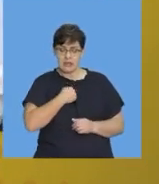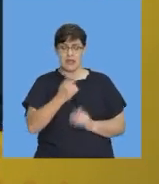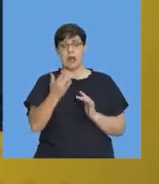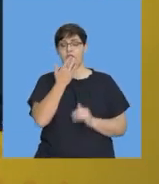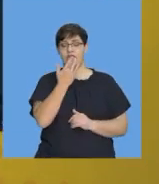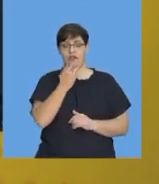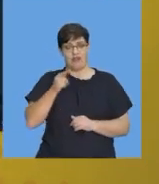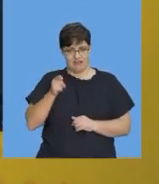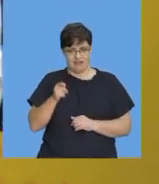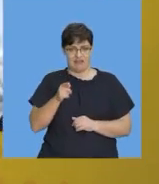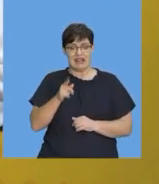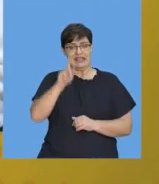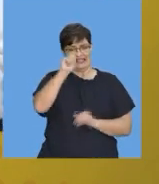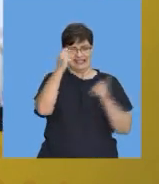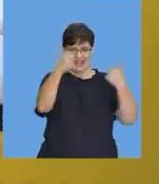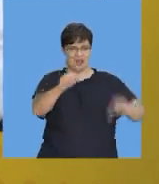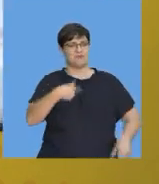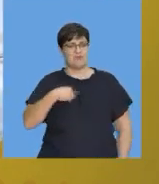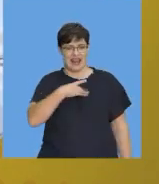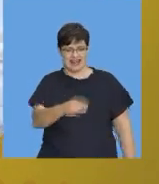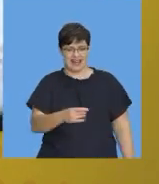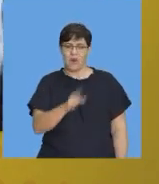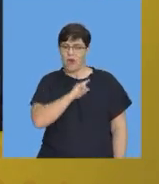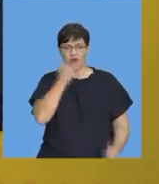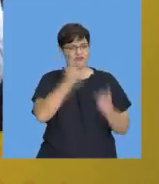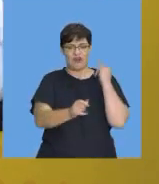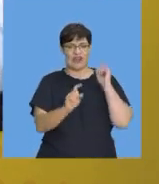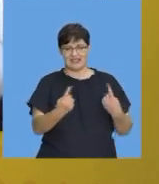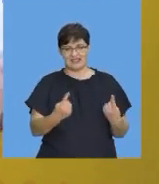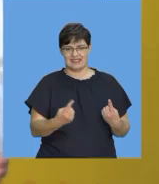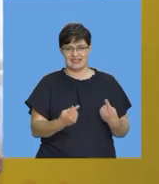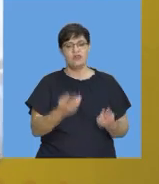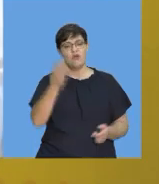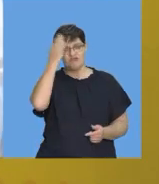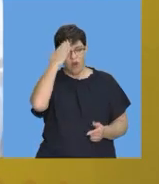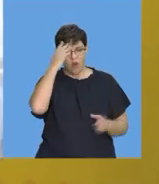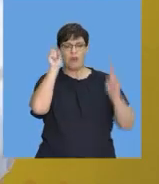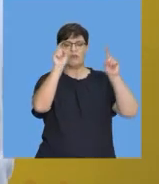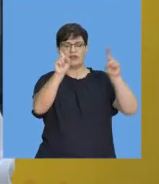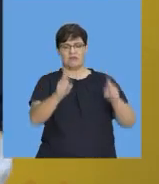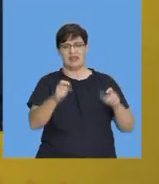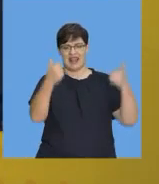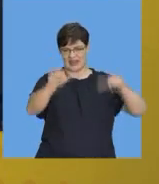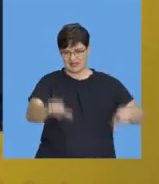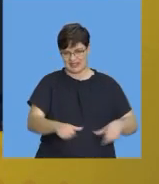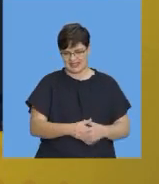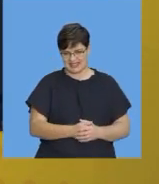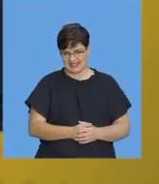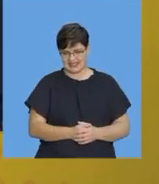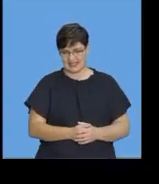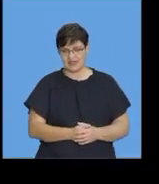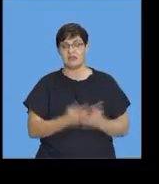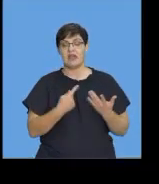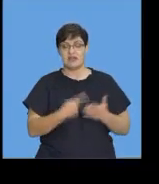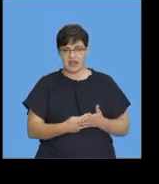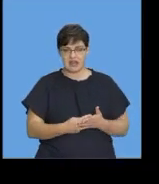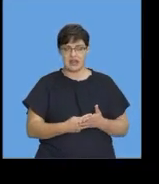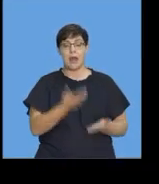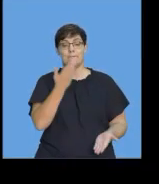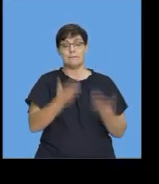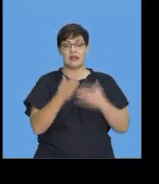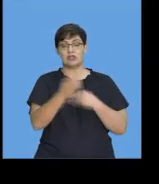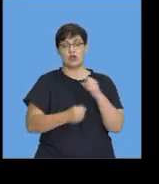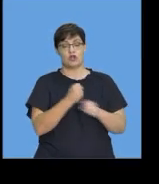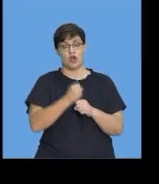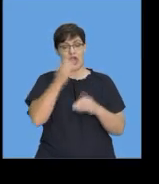method is the T account, because you can't go wrong, because you know your accounting principles, right? Then you get your balance at the end of the